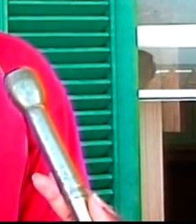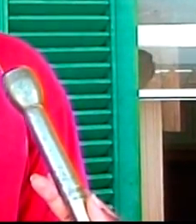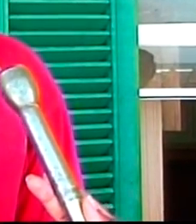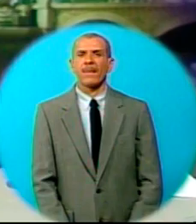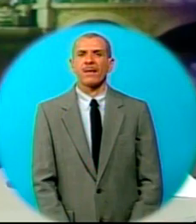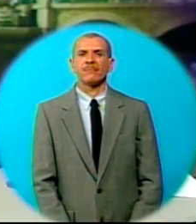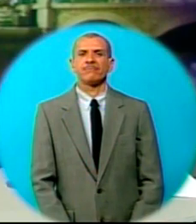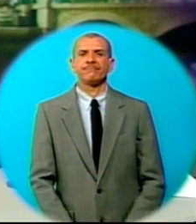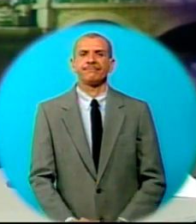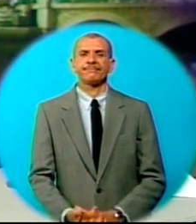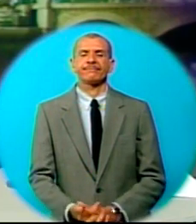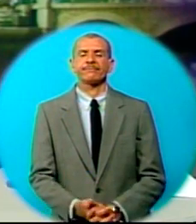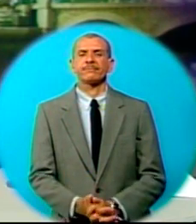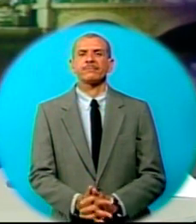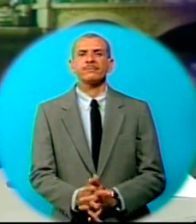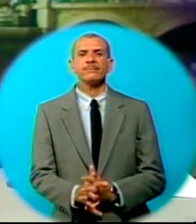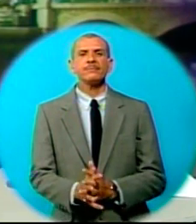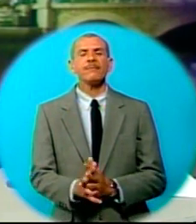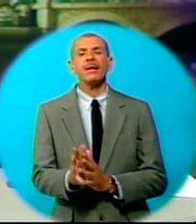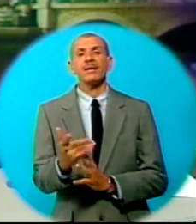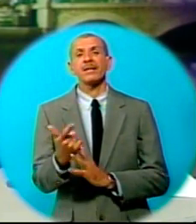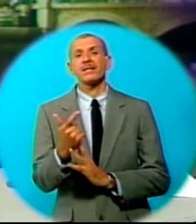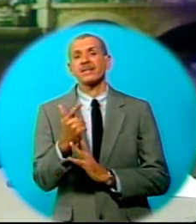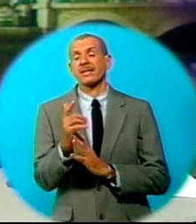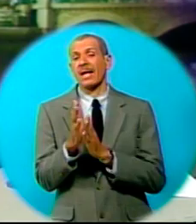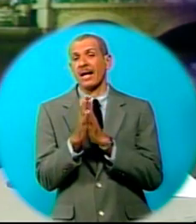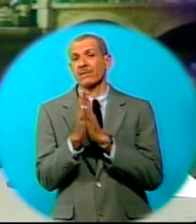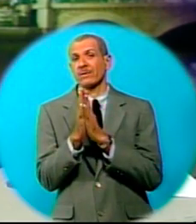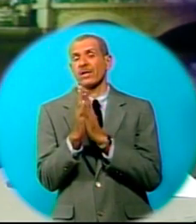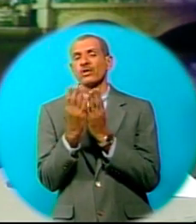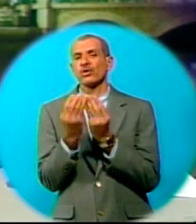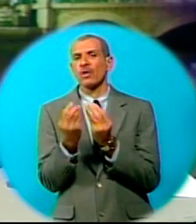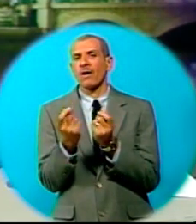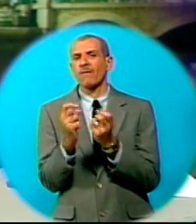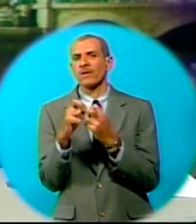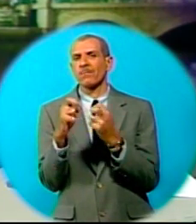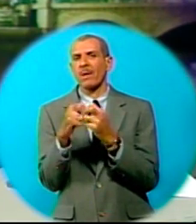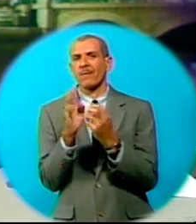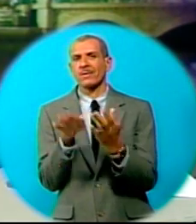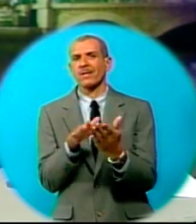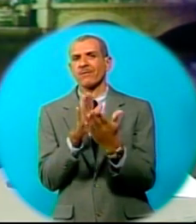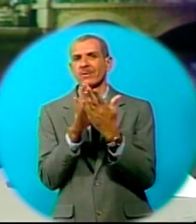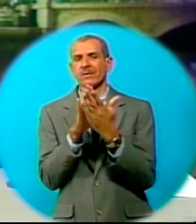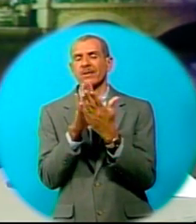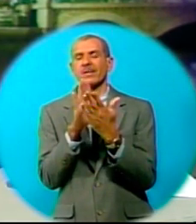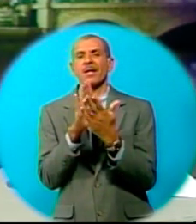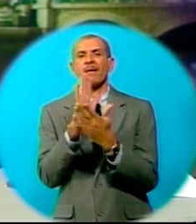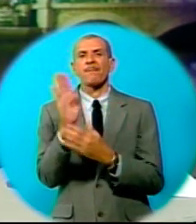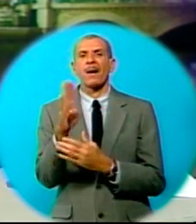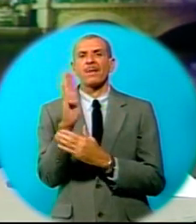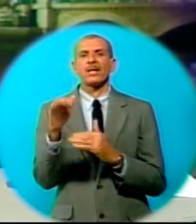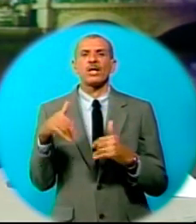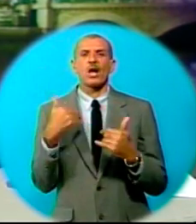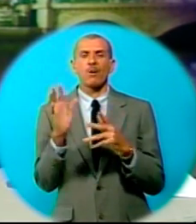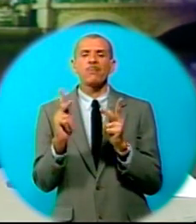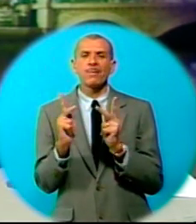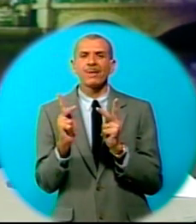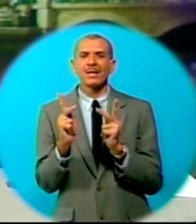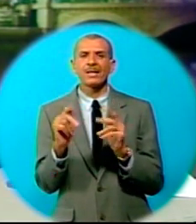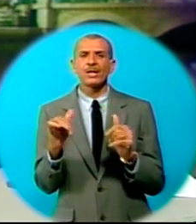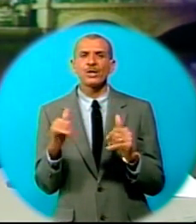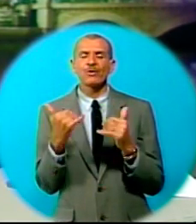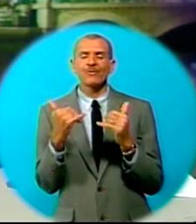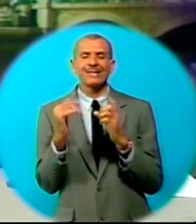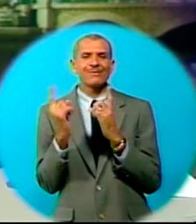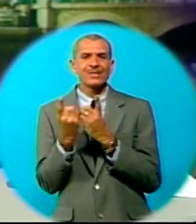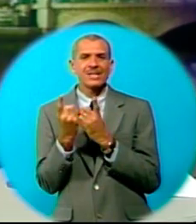sea egg season. Mr. Herwood adds that only fishermen should have been allowed to register, making it more profitable for them while the season was